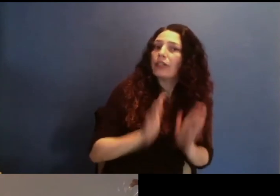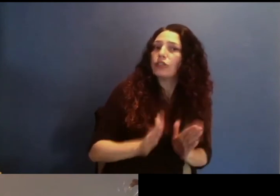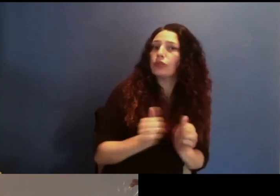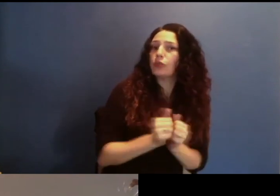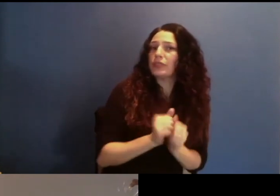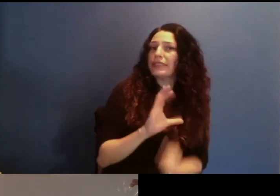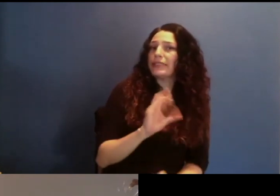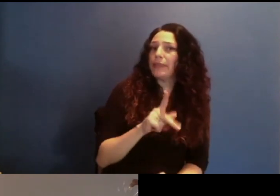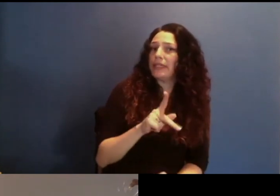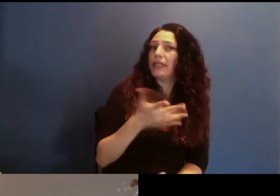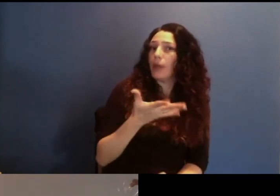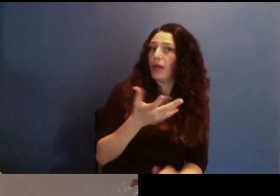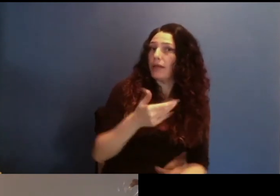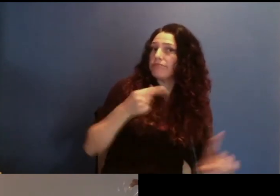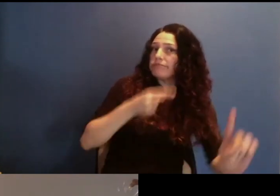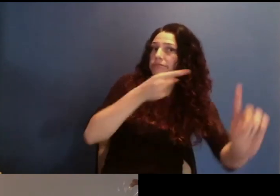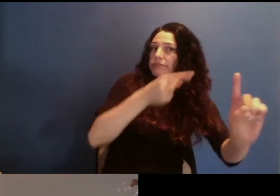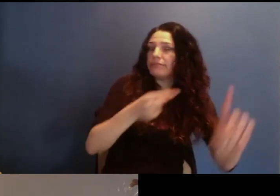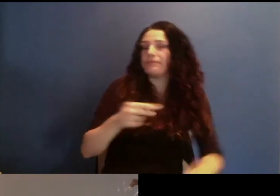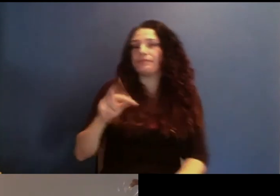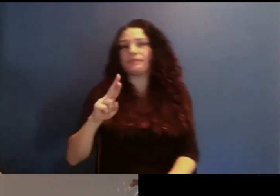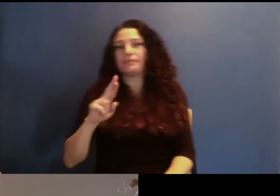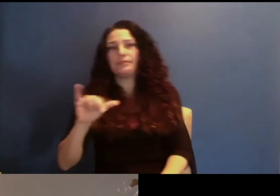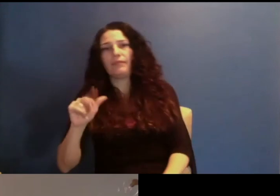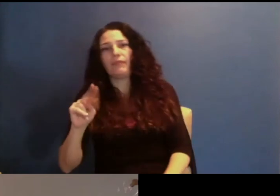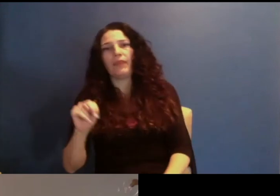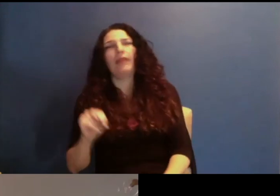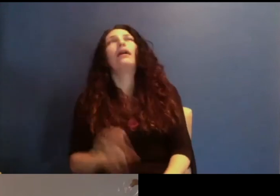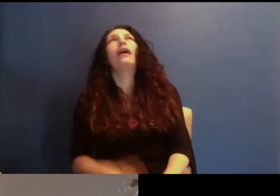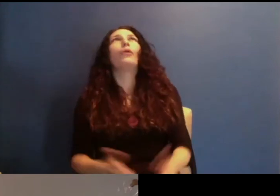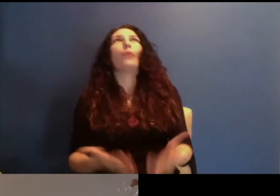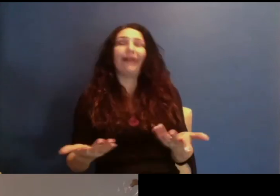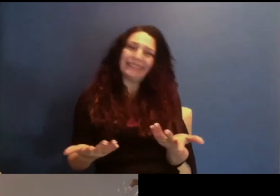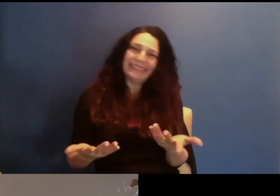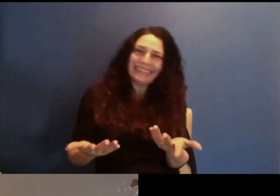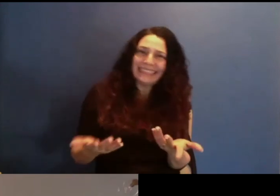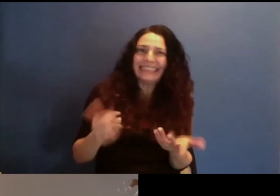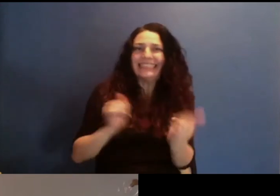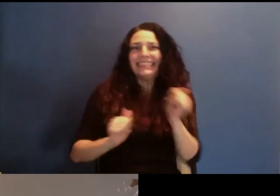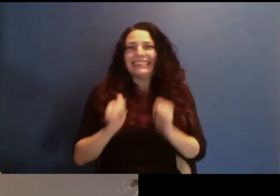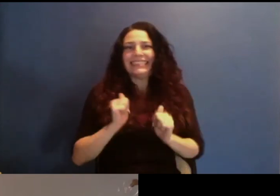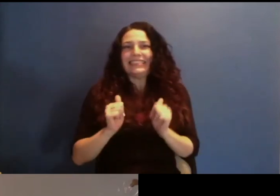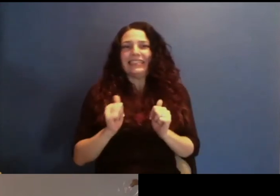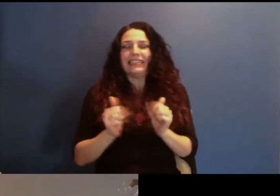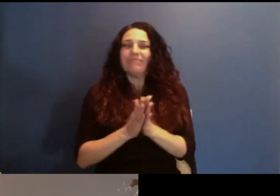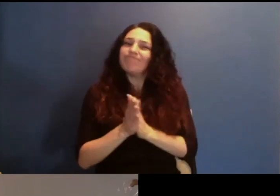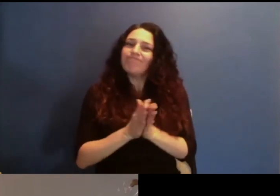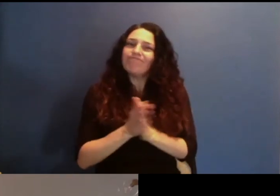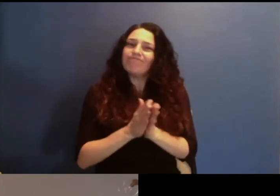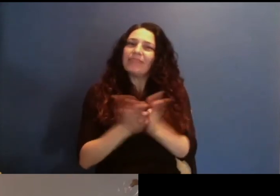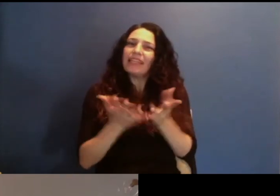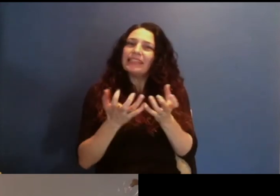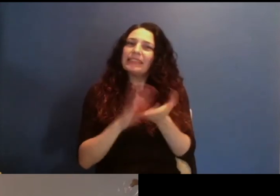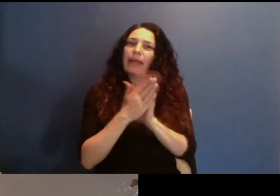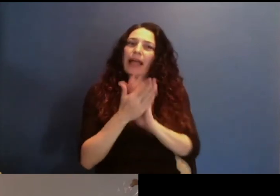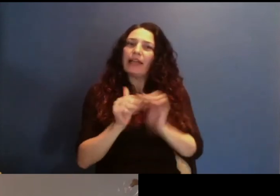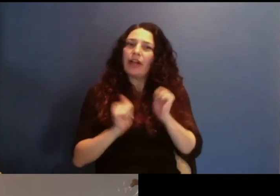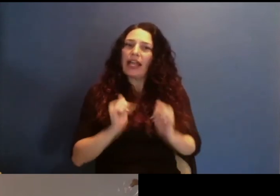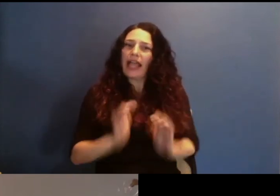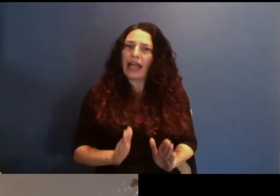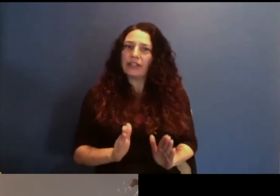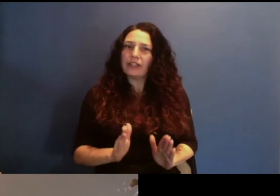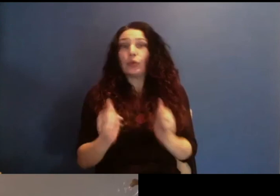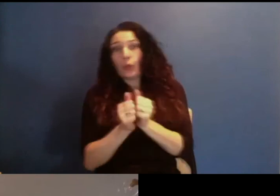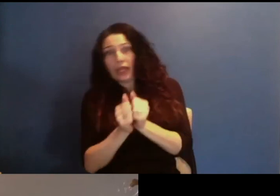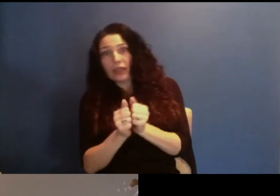Acting is so funny because acting is one thing I'd be like, to anyone inspiring actors with disabilities or not, I'm like, how old are you? I'm like, if you're under